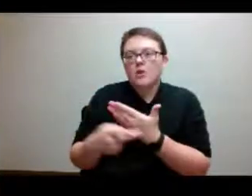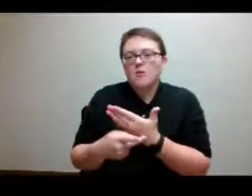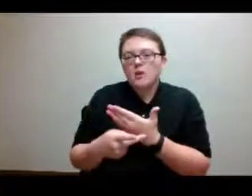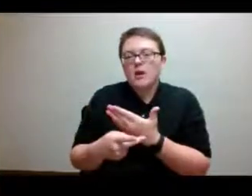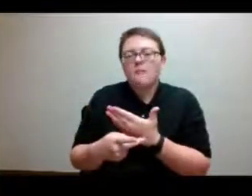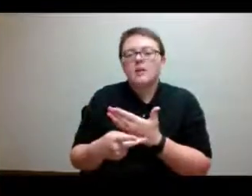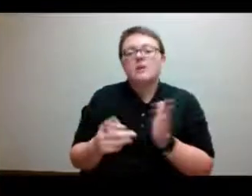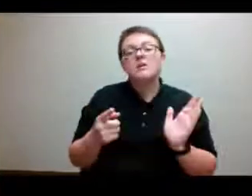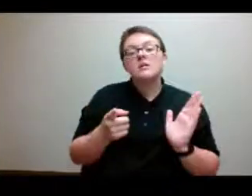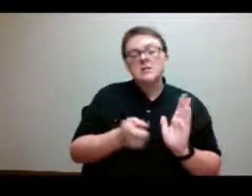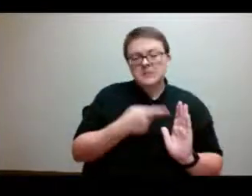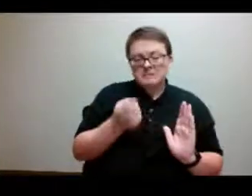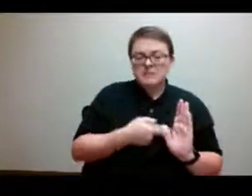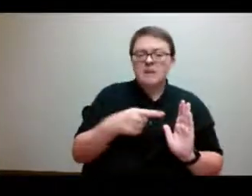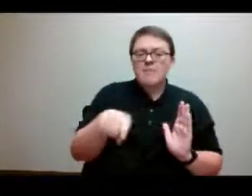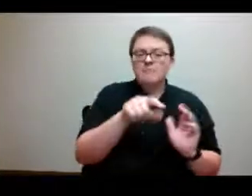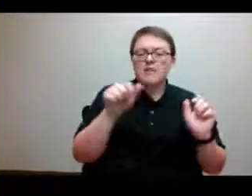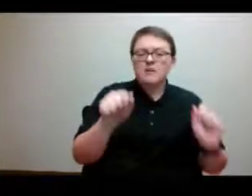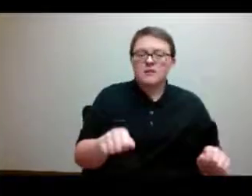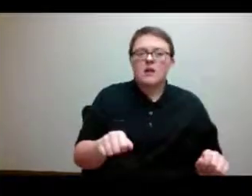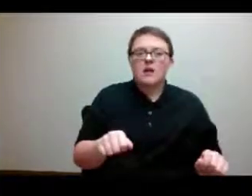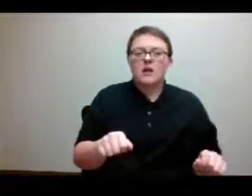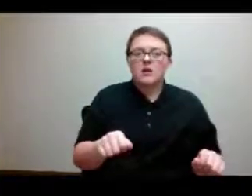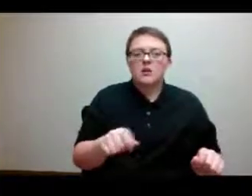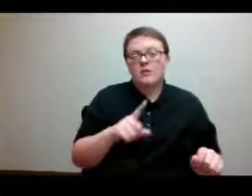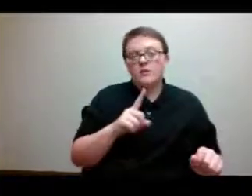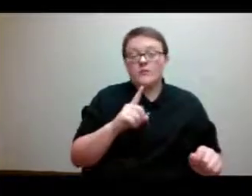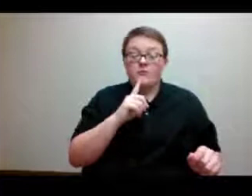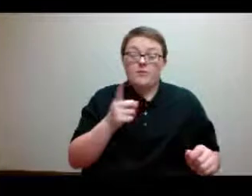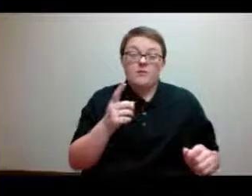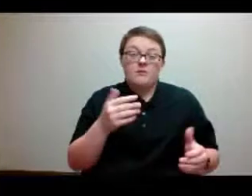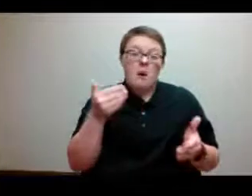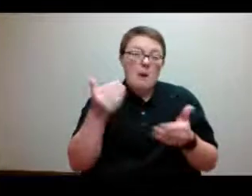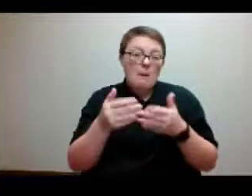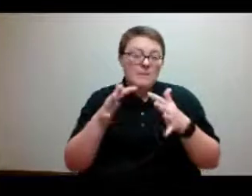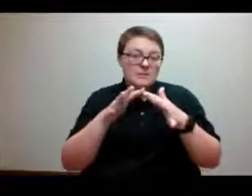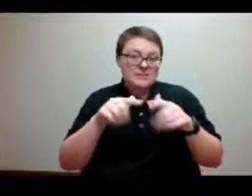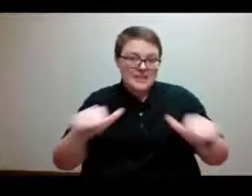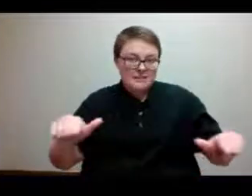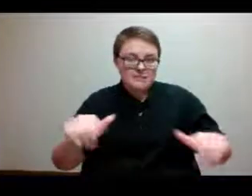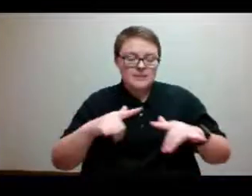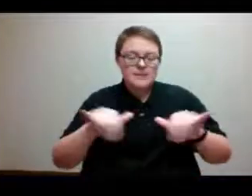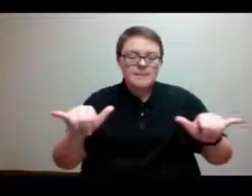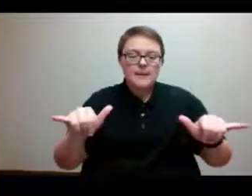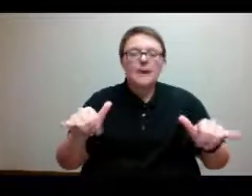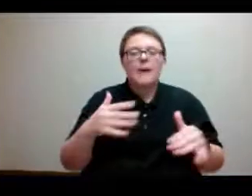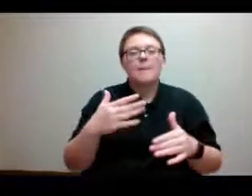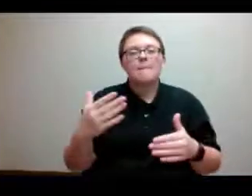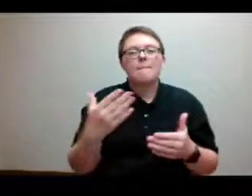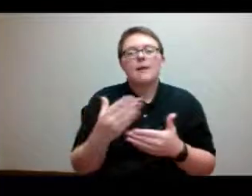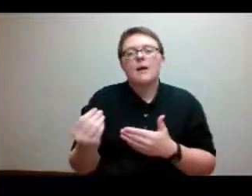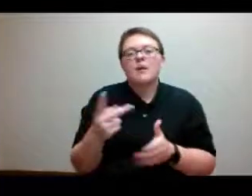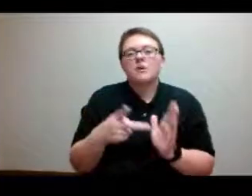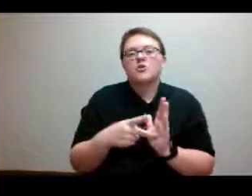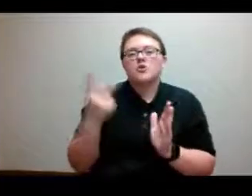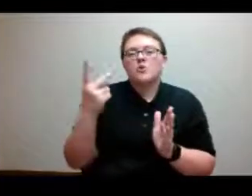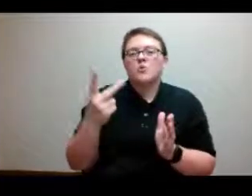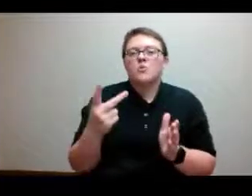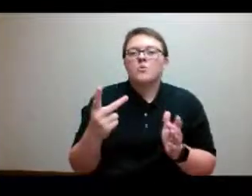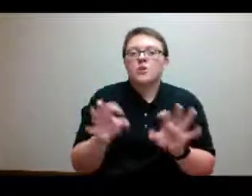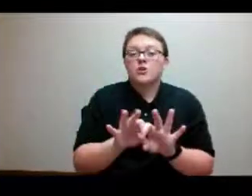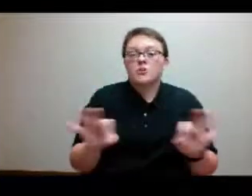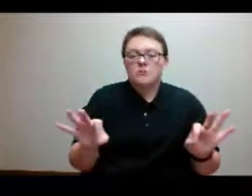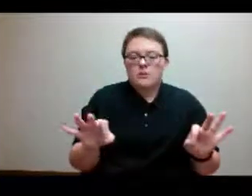some cases they can get out nearly simultaneously and have both of those degrees, which of course helps their degree